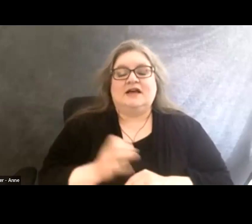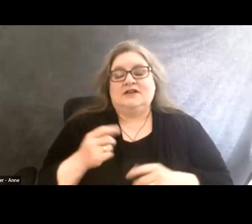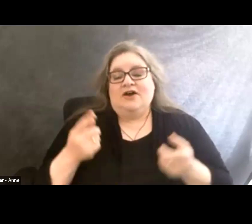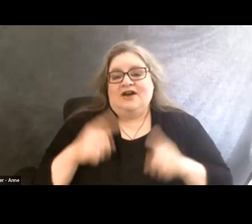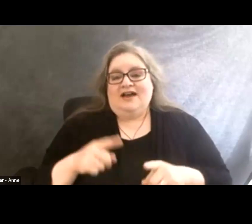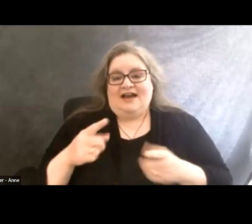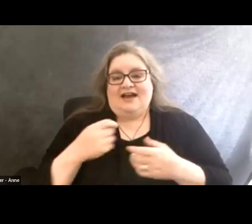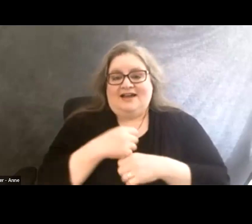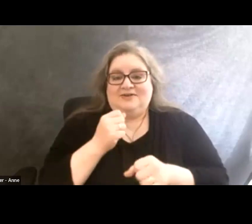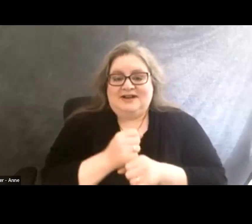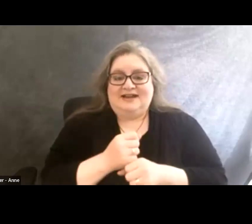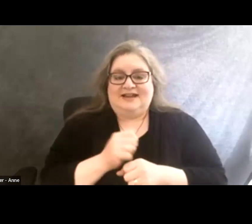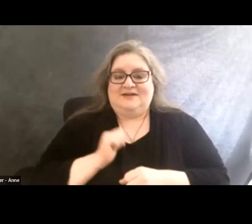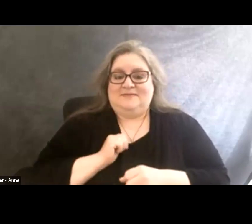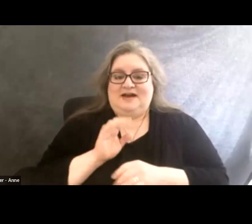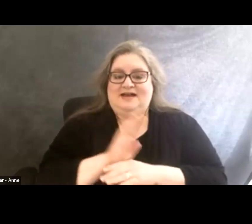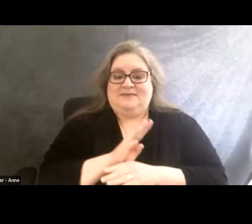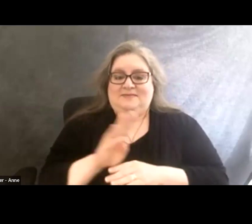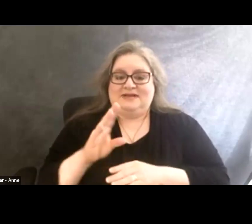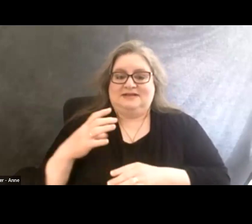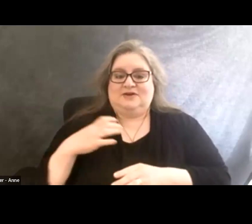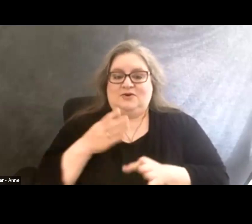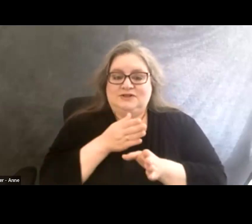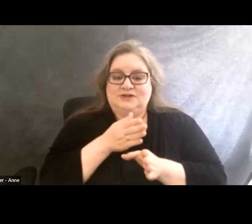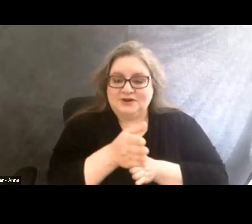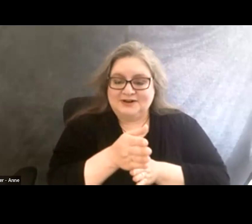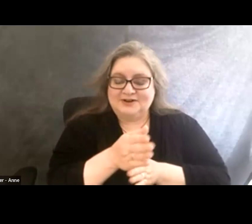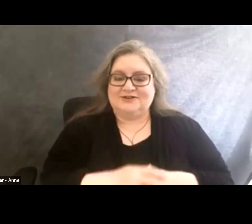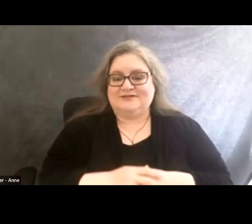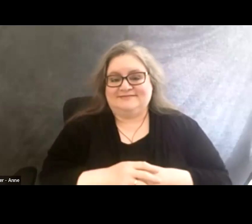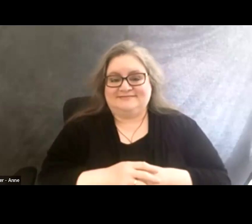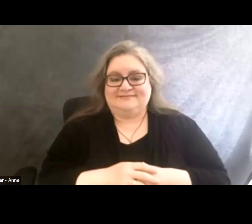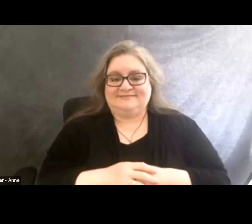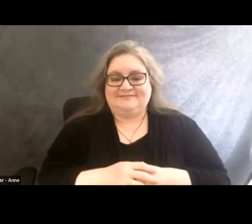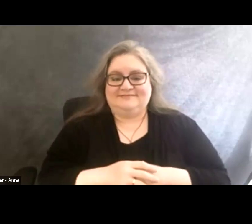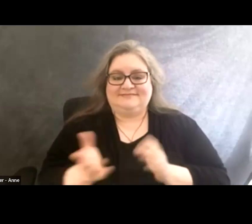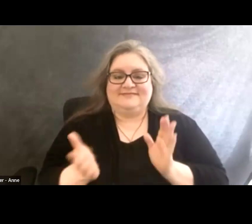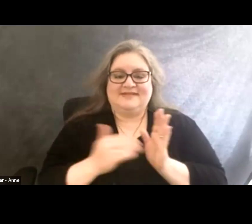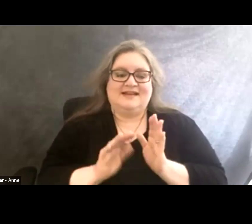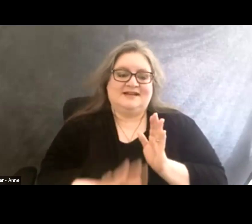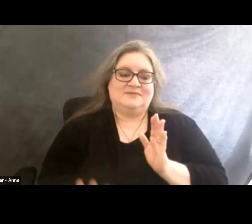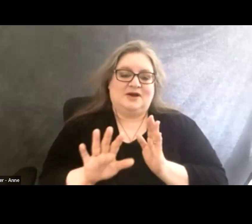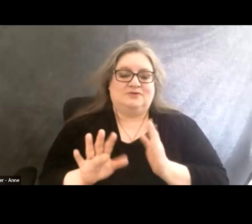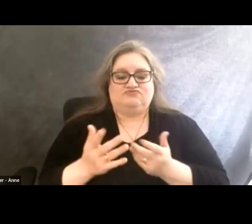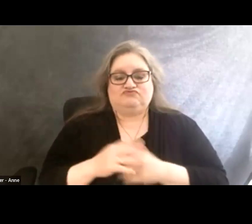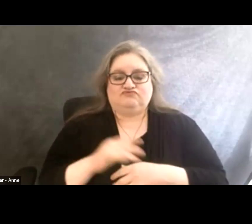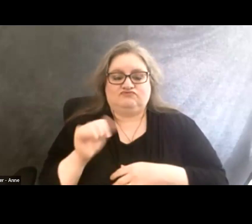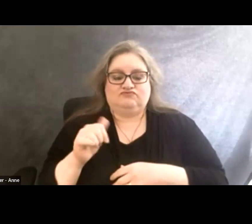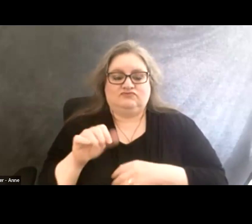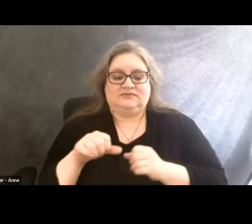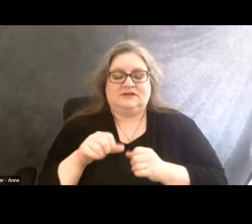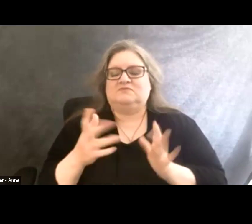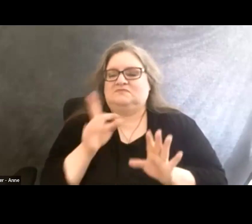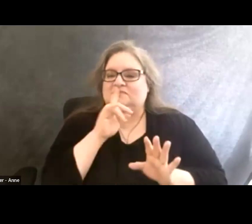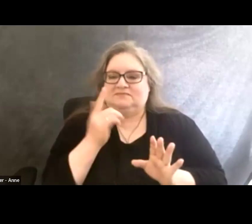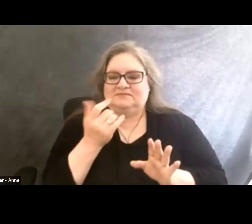up creating my business coaching career, again, about 10 years ago or 12